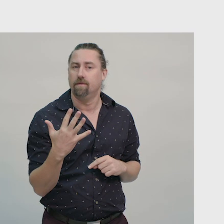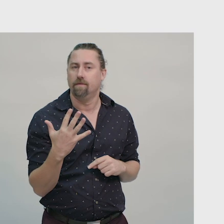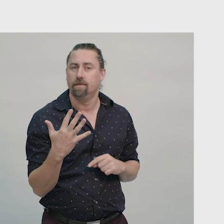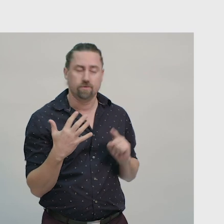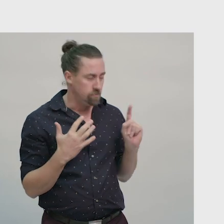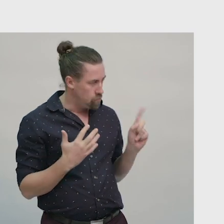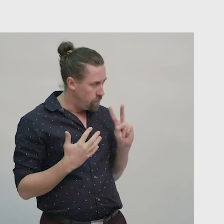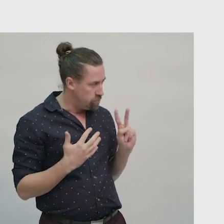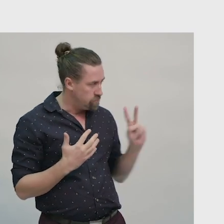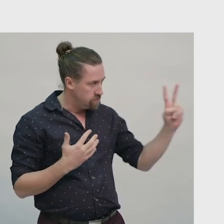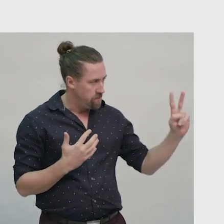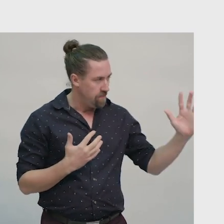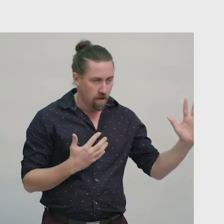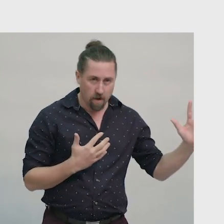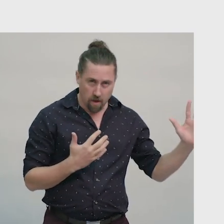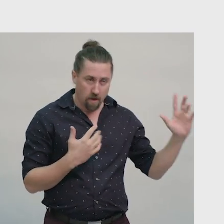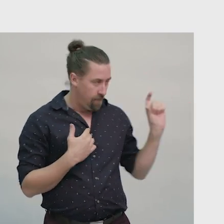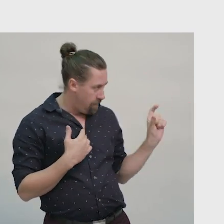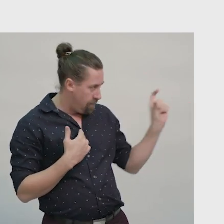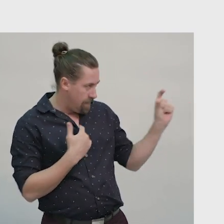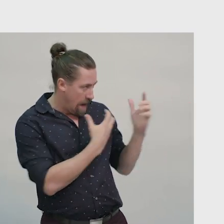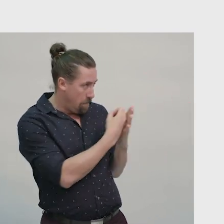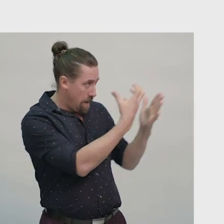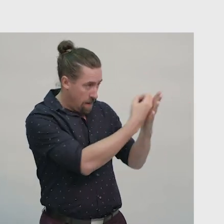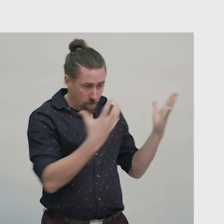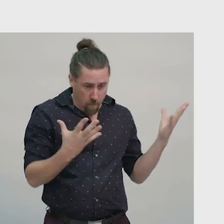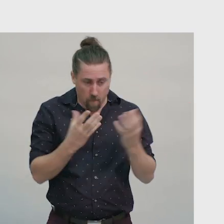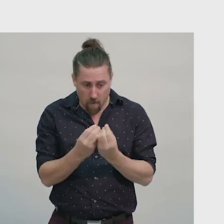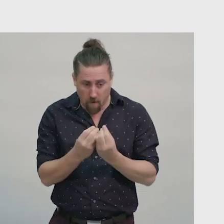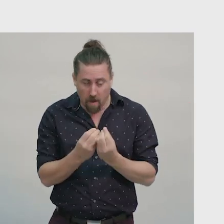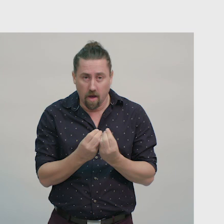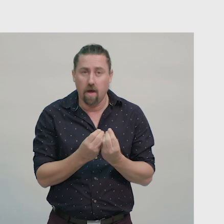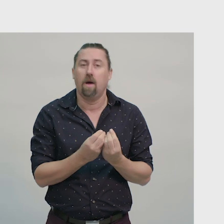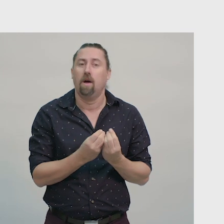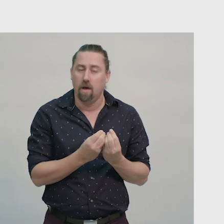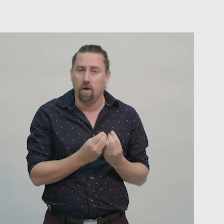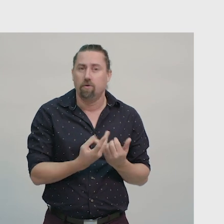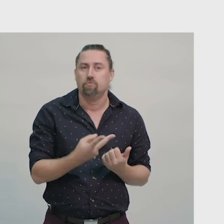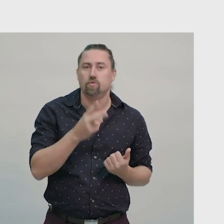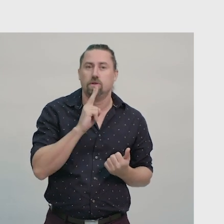25. When we add the little rectangles back together, we get